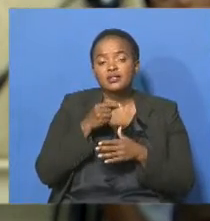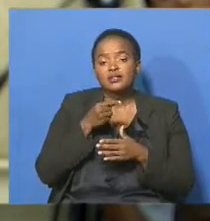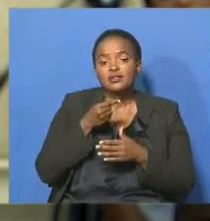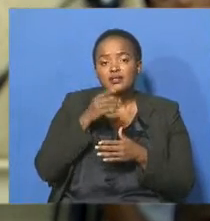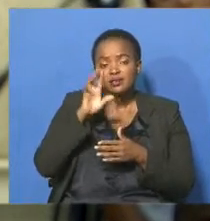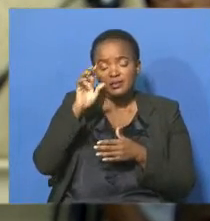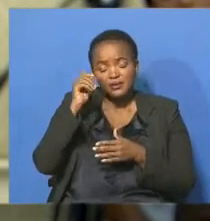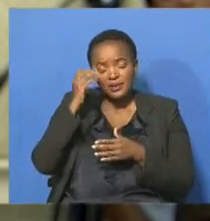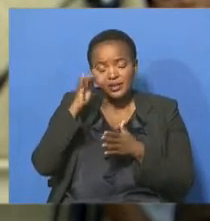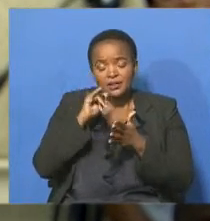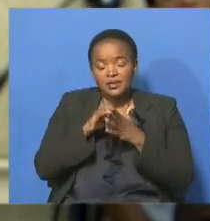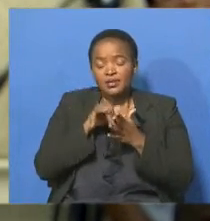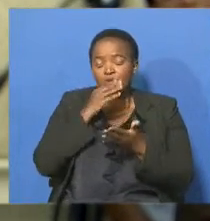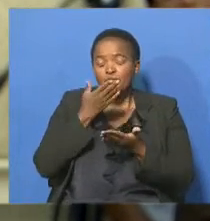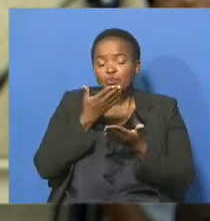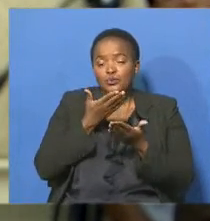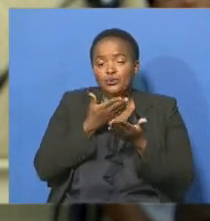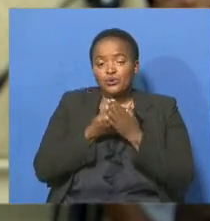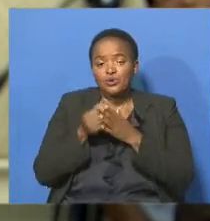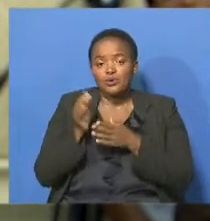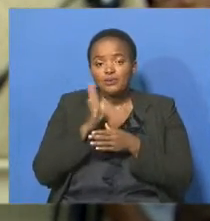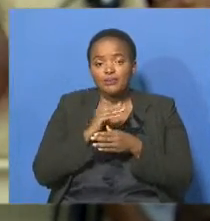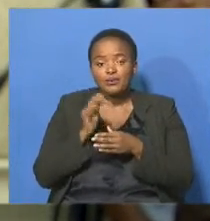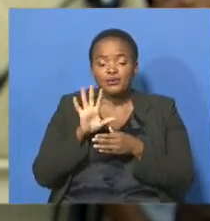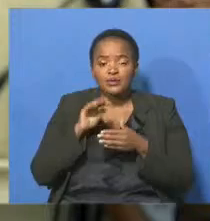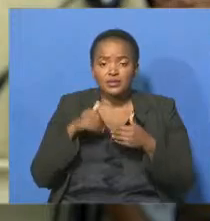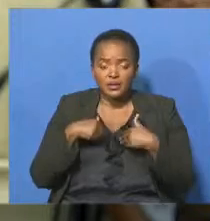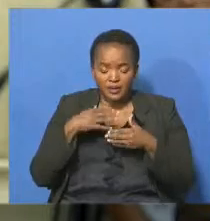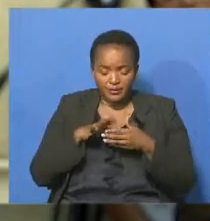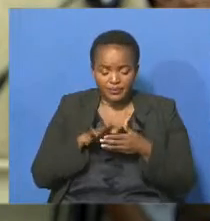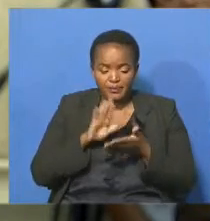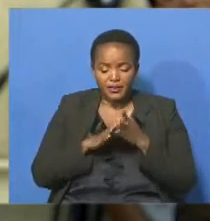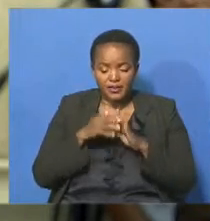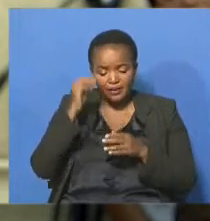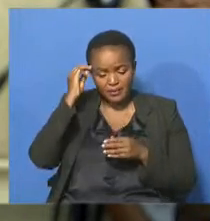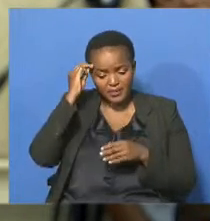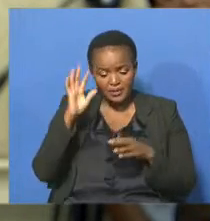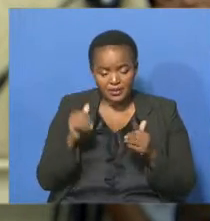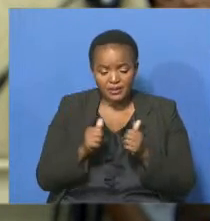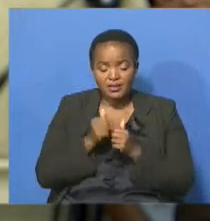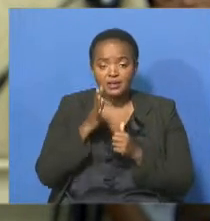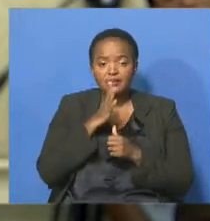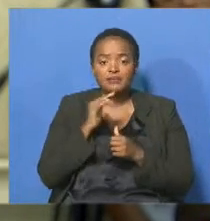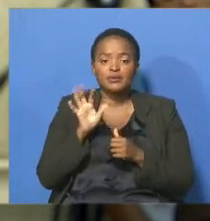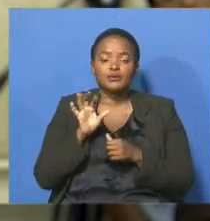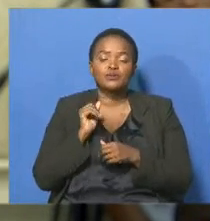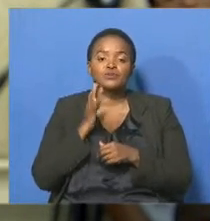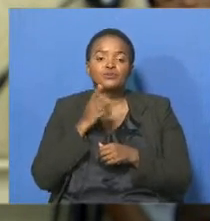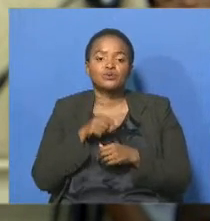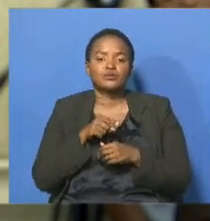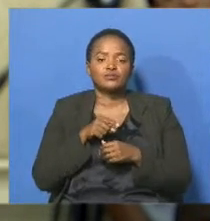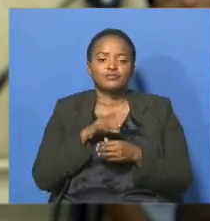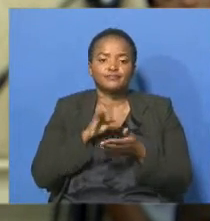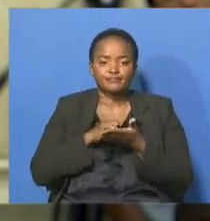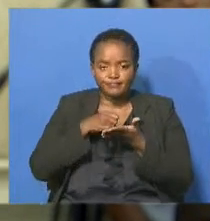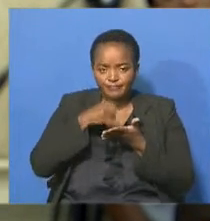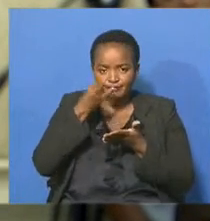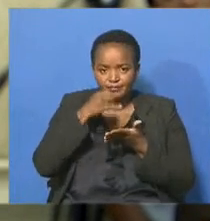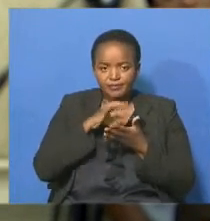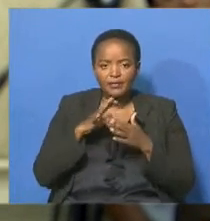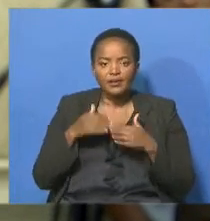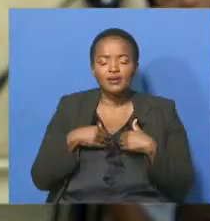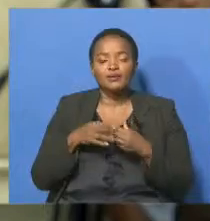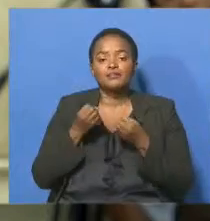a mo treata ka gore o thenne tlhaloganyo lebaka e le ditagi o bona gore re na le le balwala tlhaloganyo